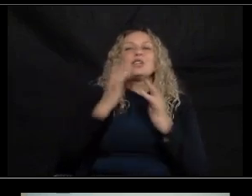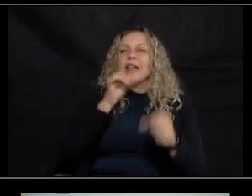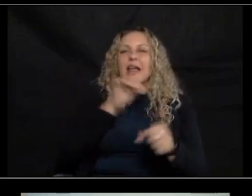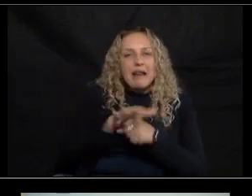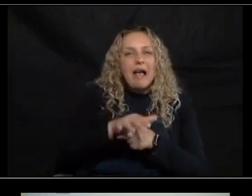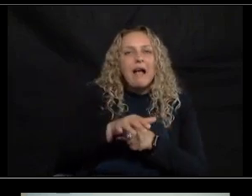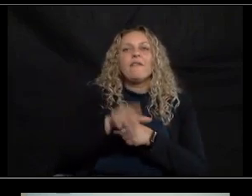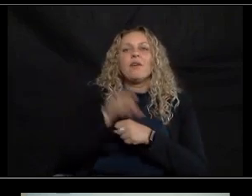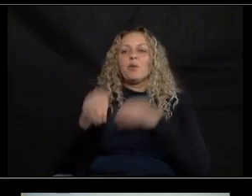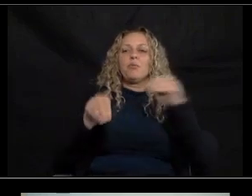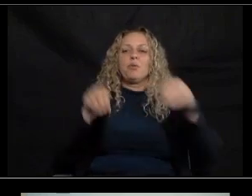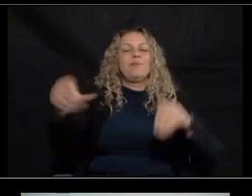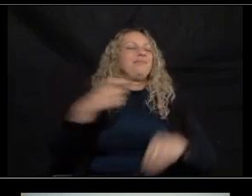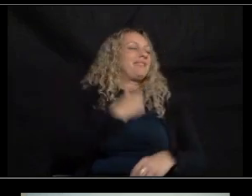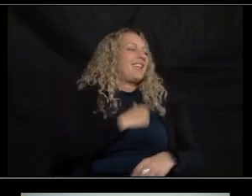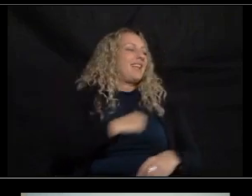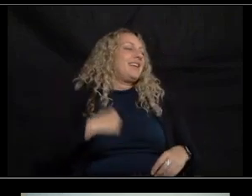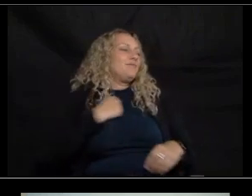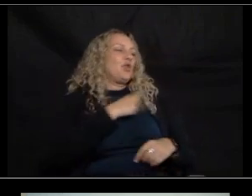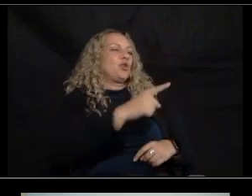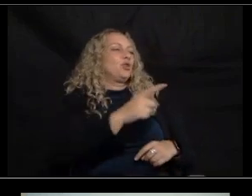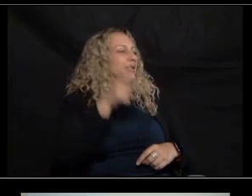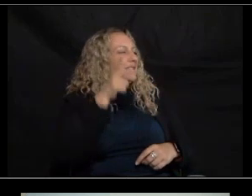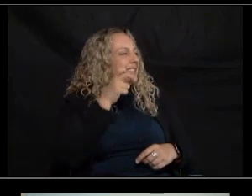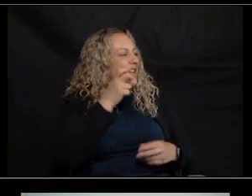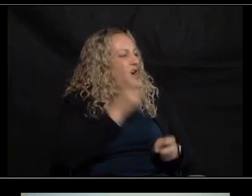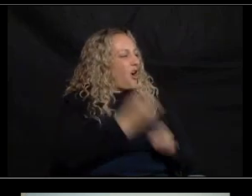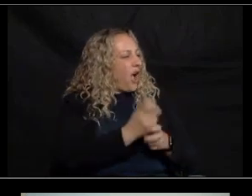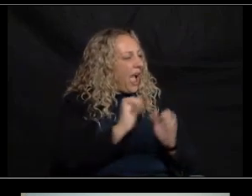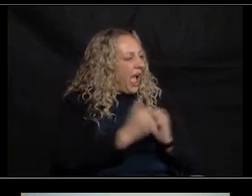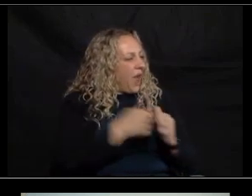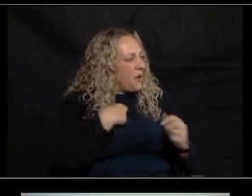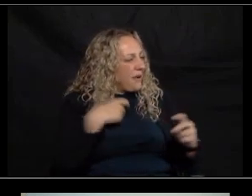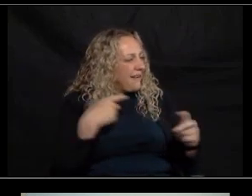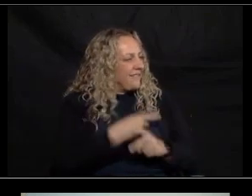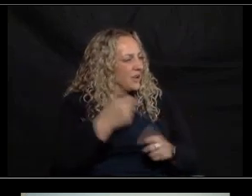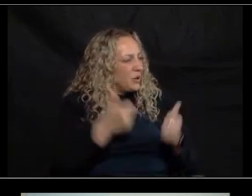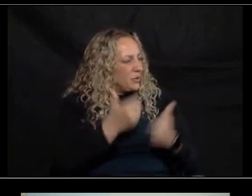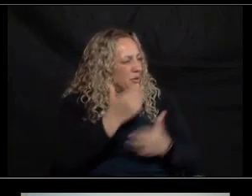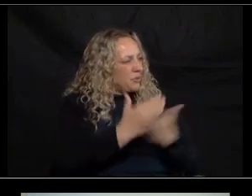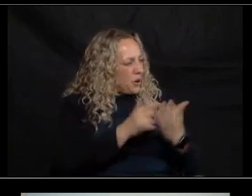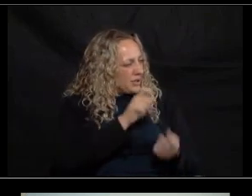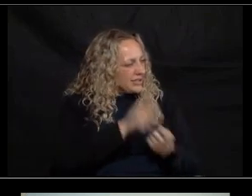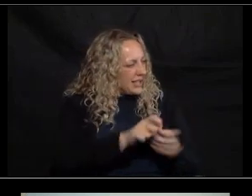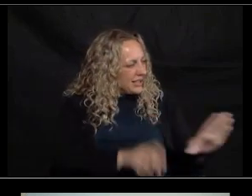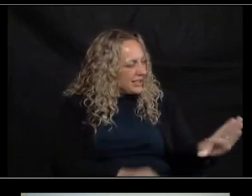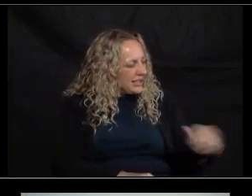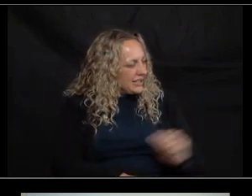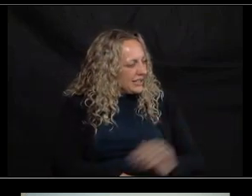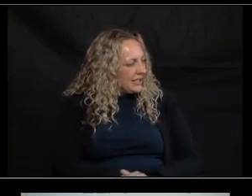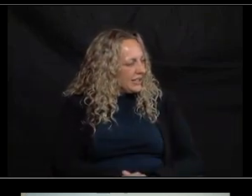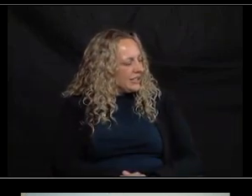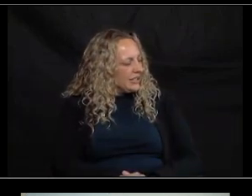I'm sorry, Commissioner, your audio is a little quiet. How do I figure which part exactly?